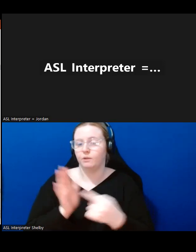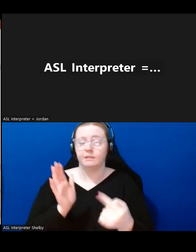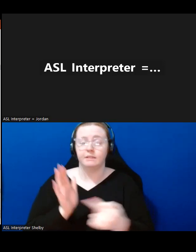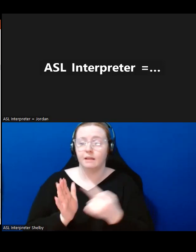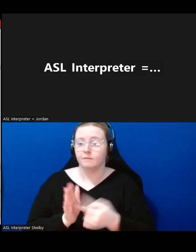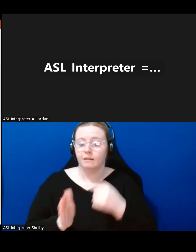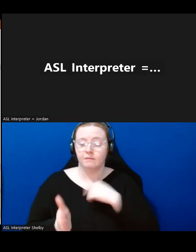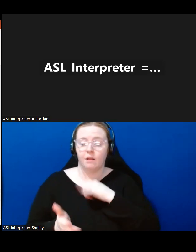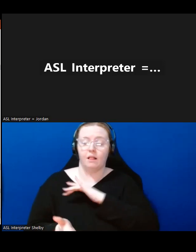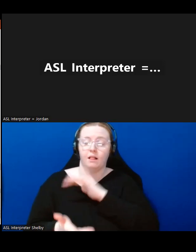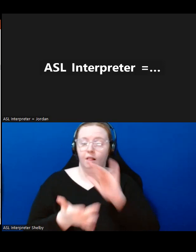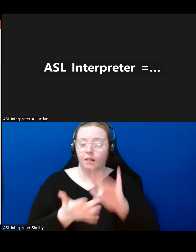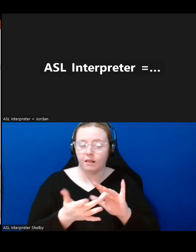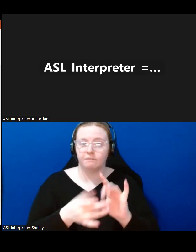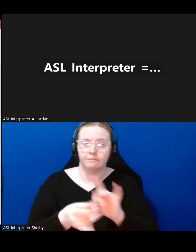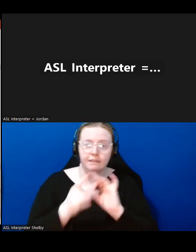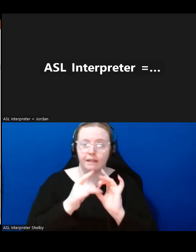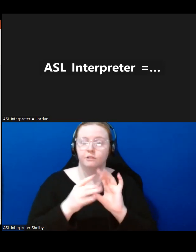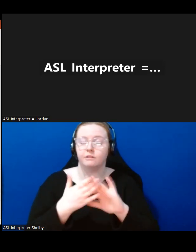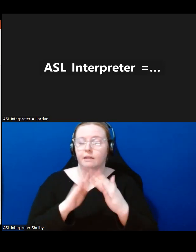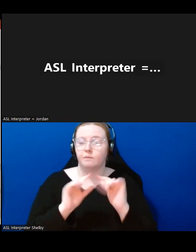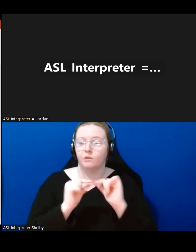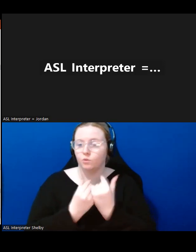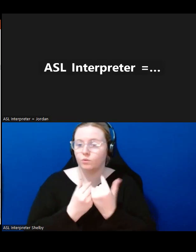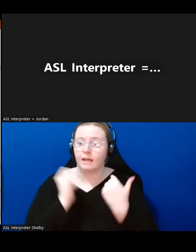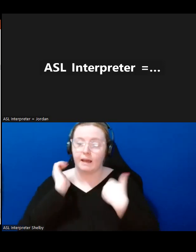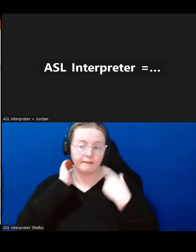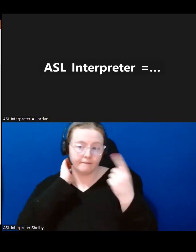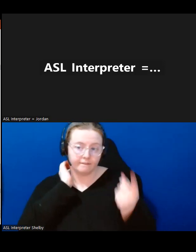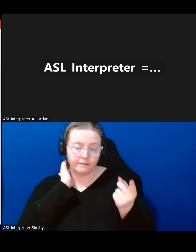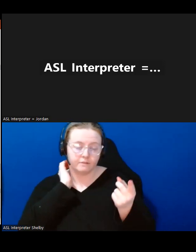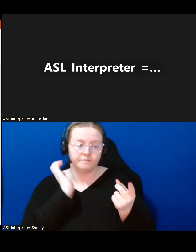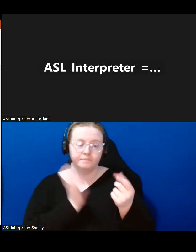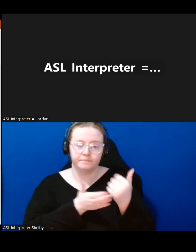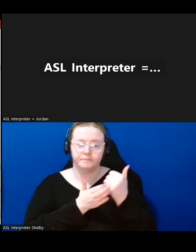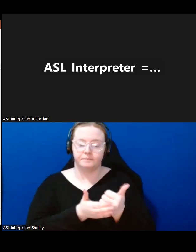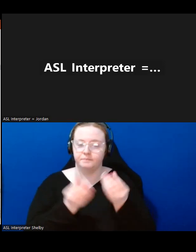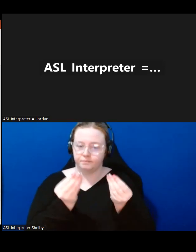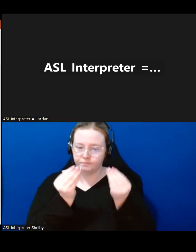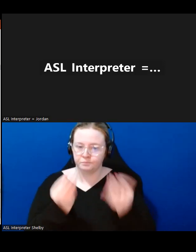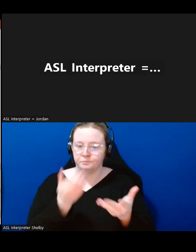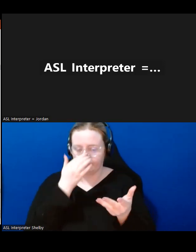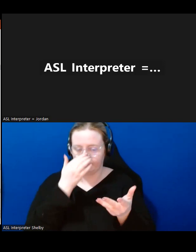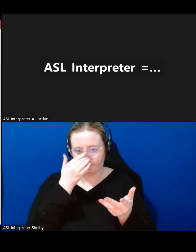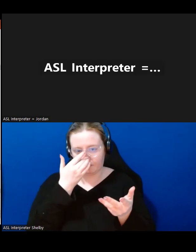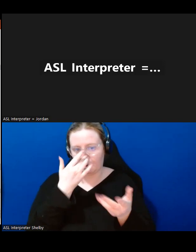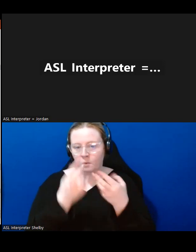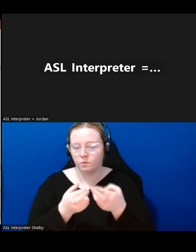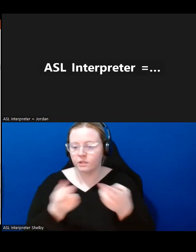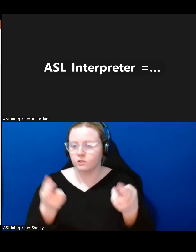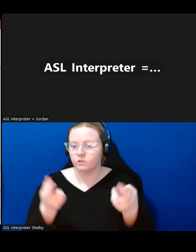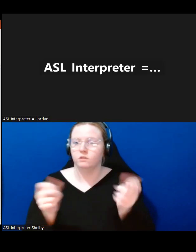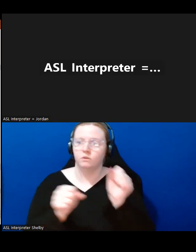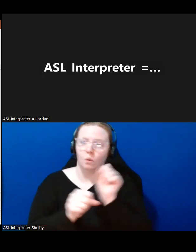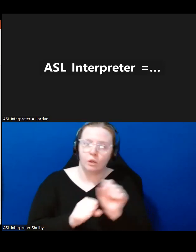the connections and the community groups that we have in the community to help inform resources and work that we want to